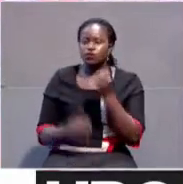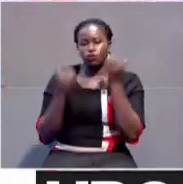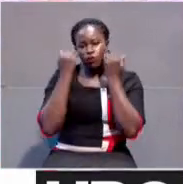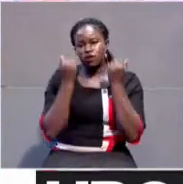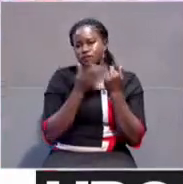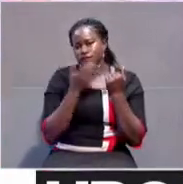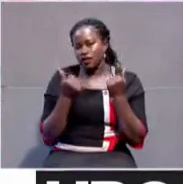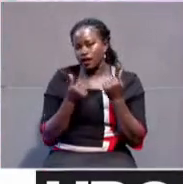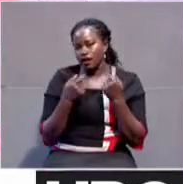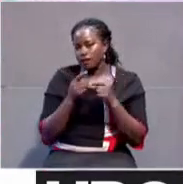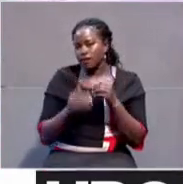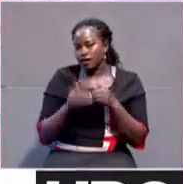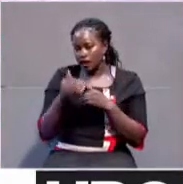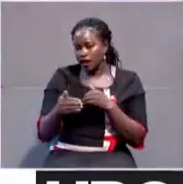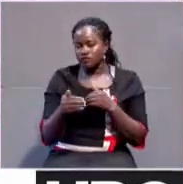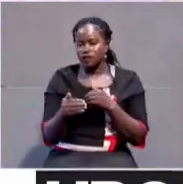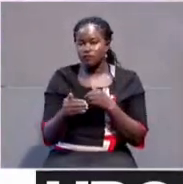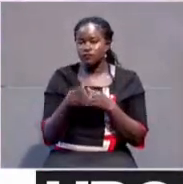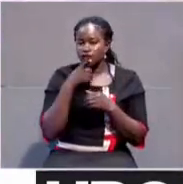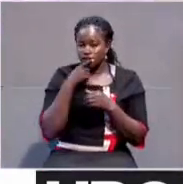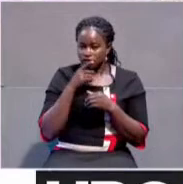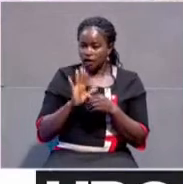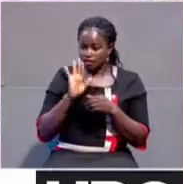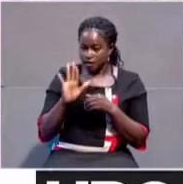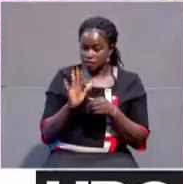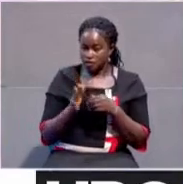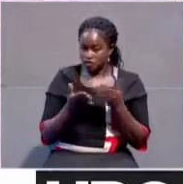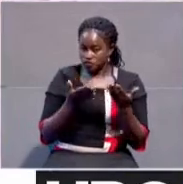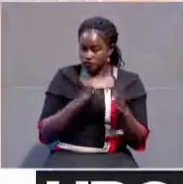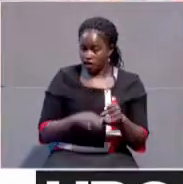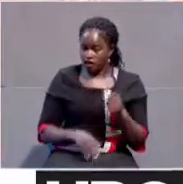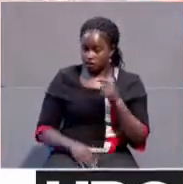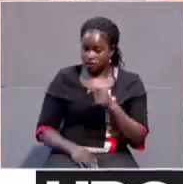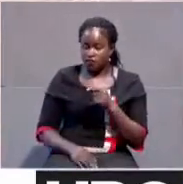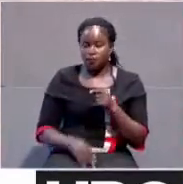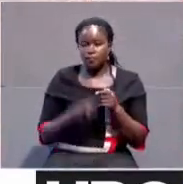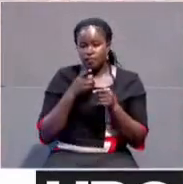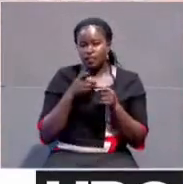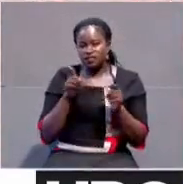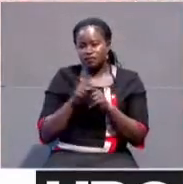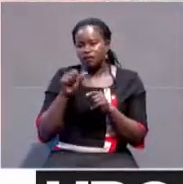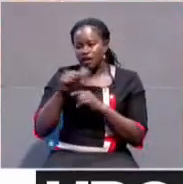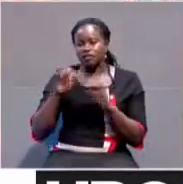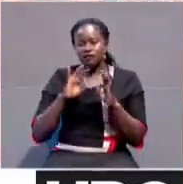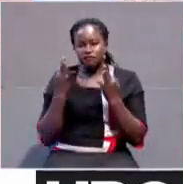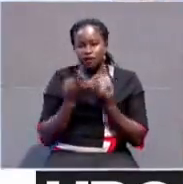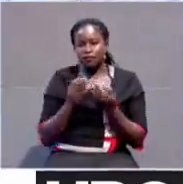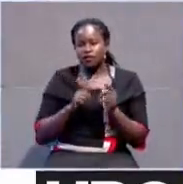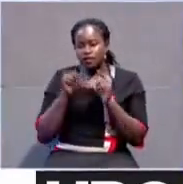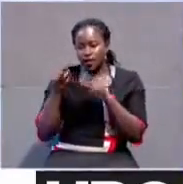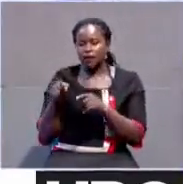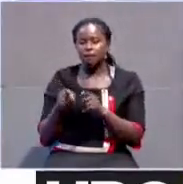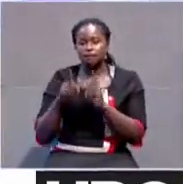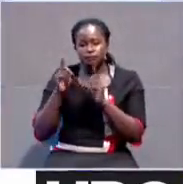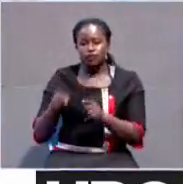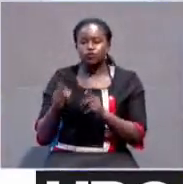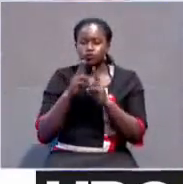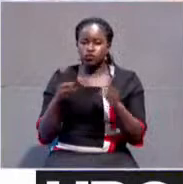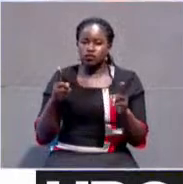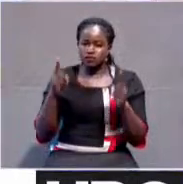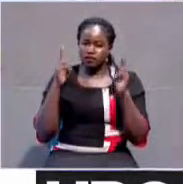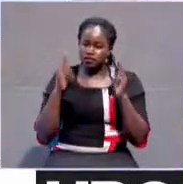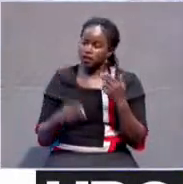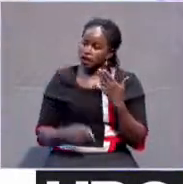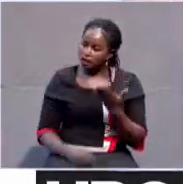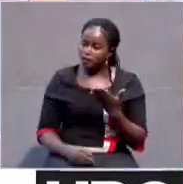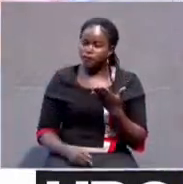Moments later, the deceased's father, Ewanu Haji Dalaus Bukenya, accompanied by other relatives, reached the university premises